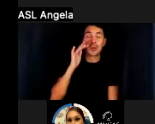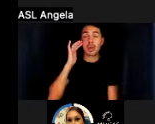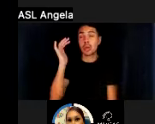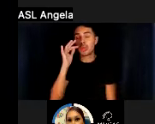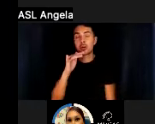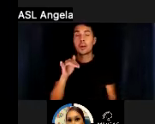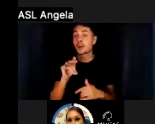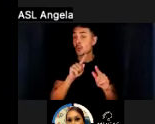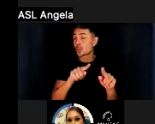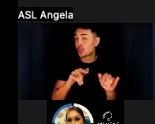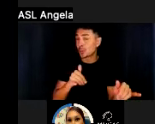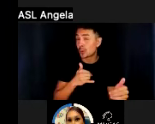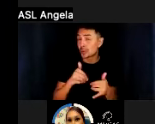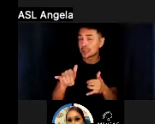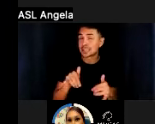party, or